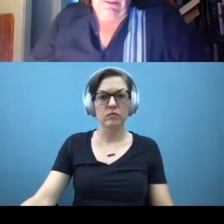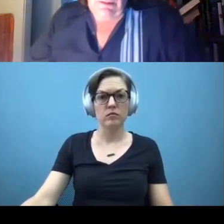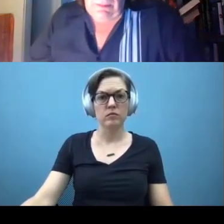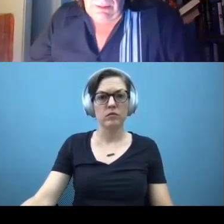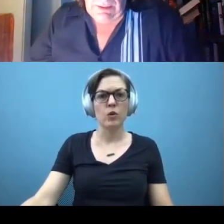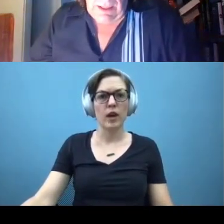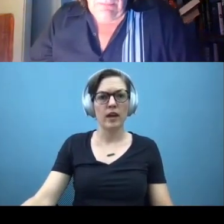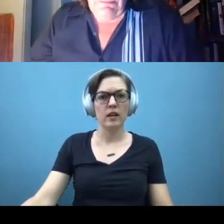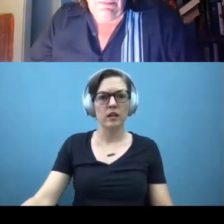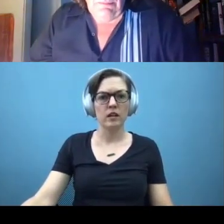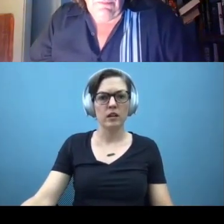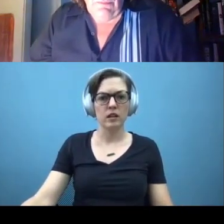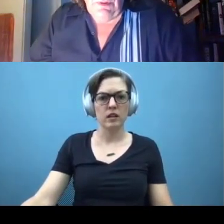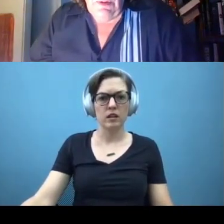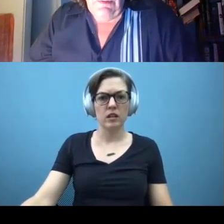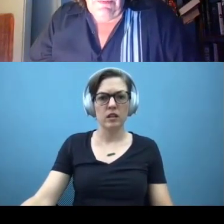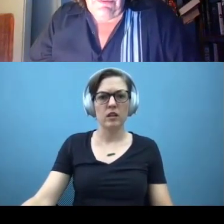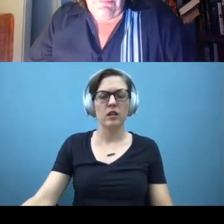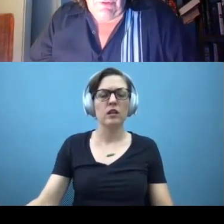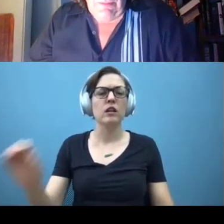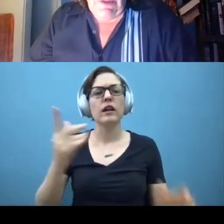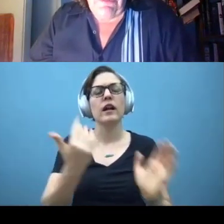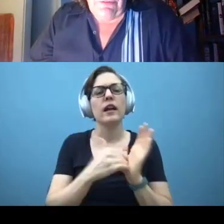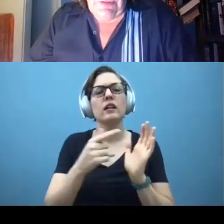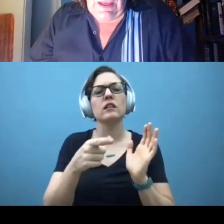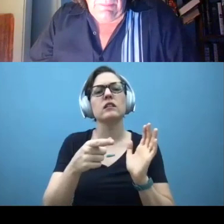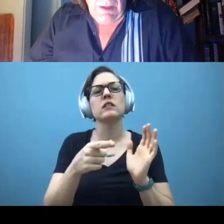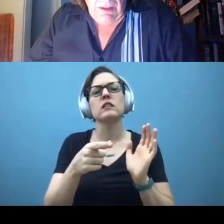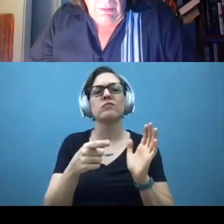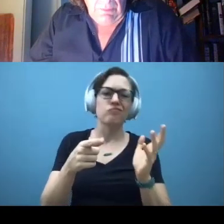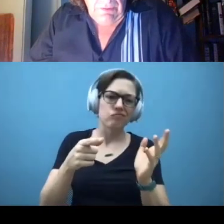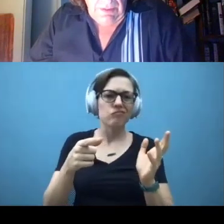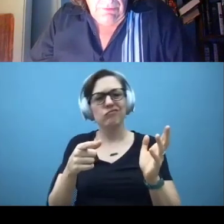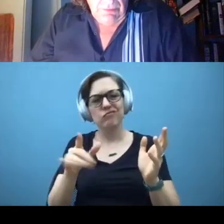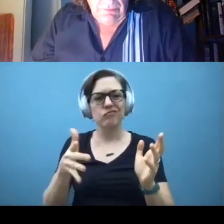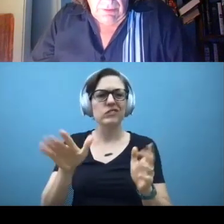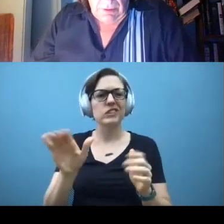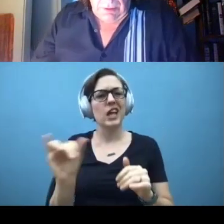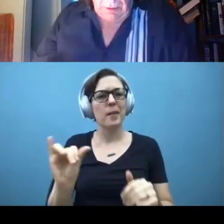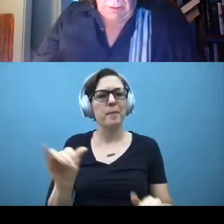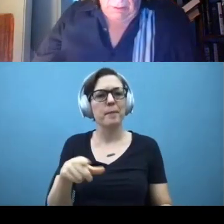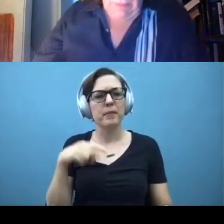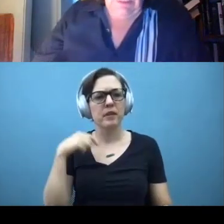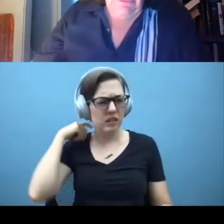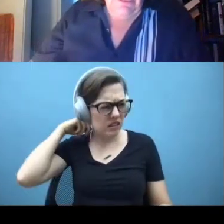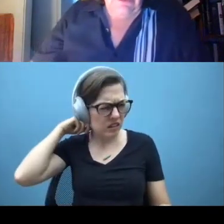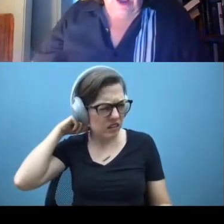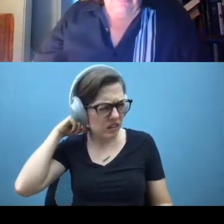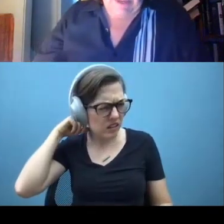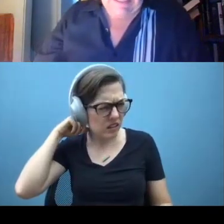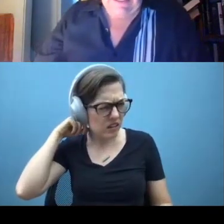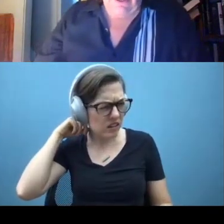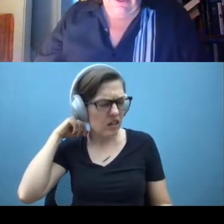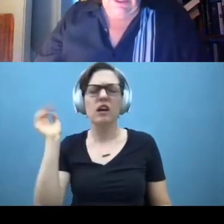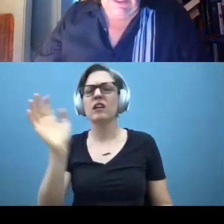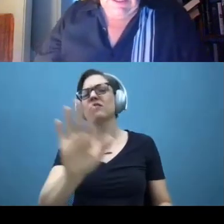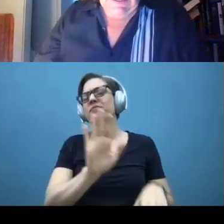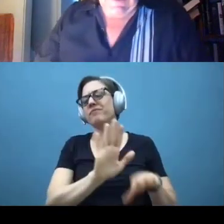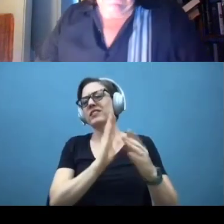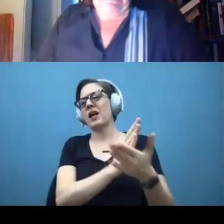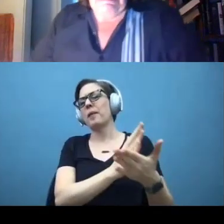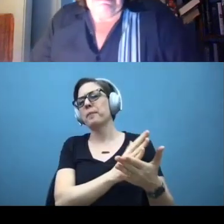Okay. Again, this is pretty much the same. We seem to have. All right. Let's just stop right here.